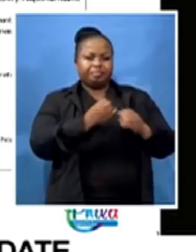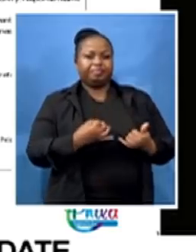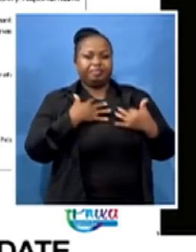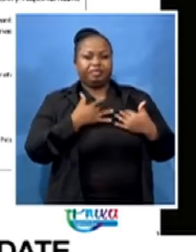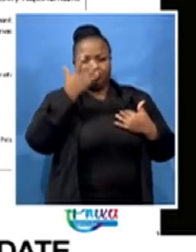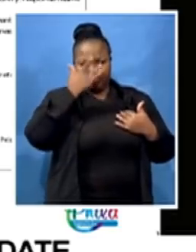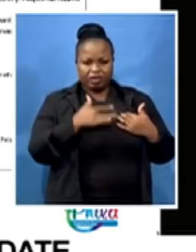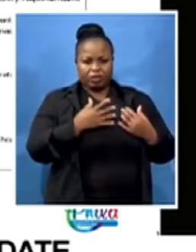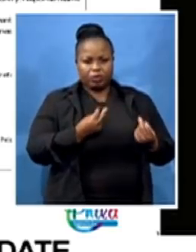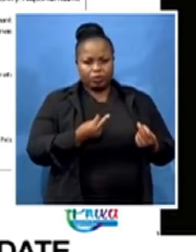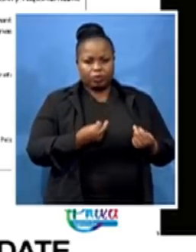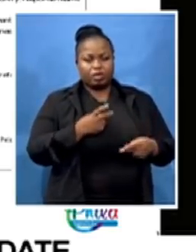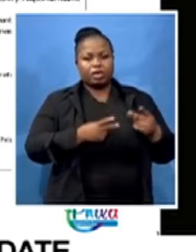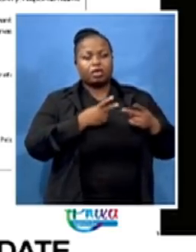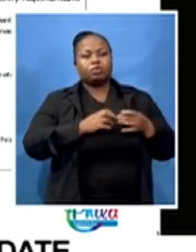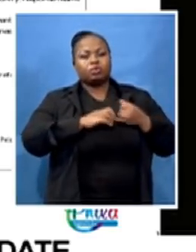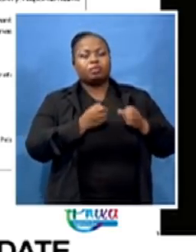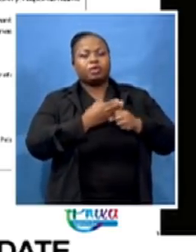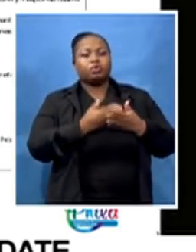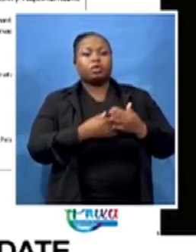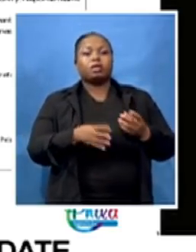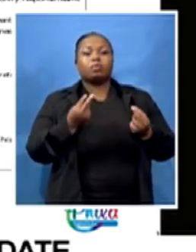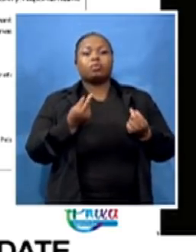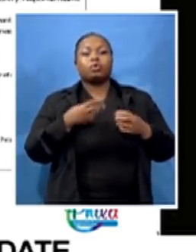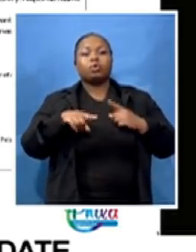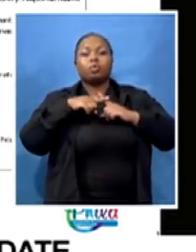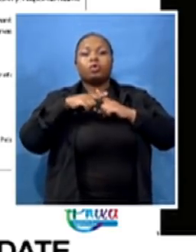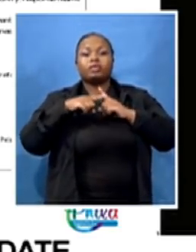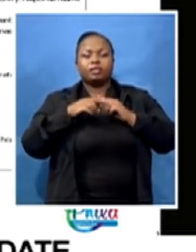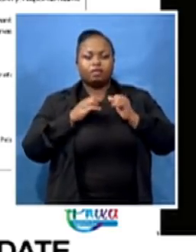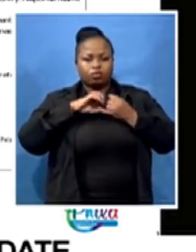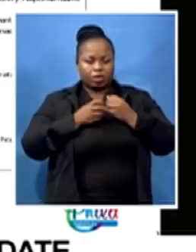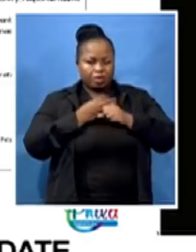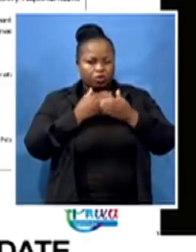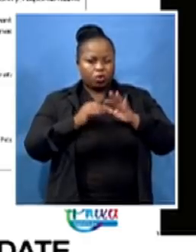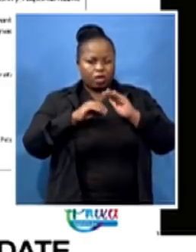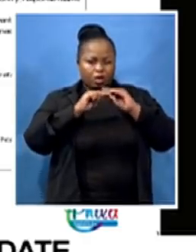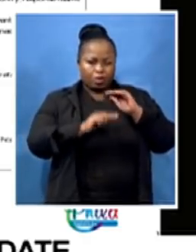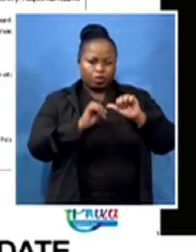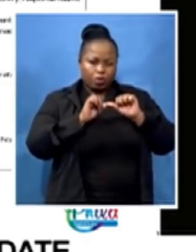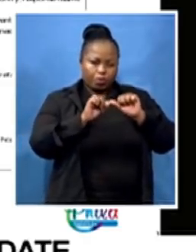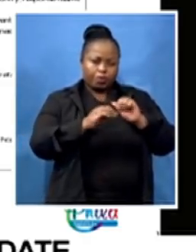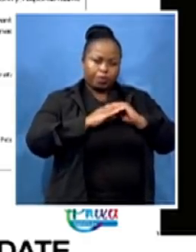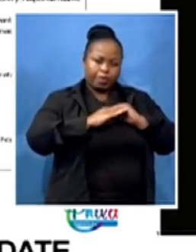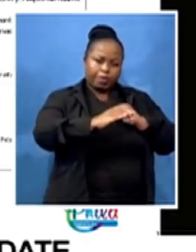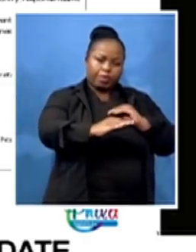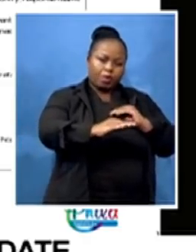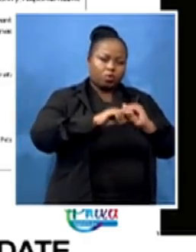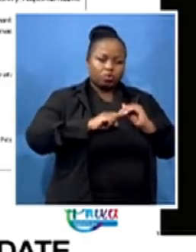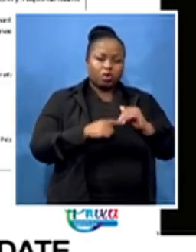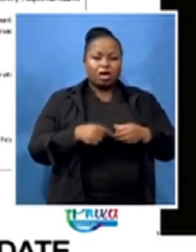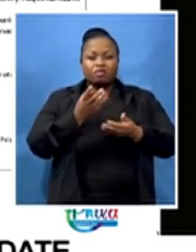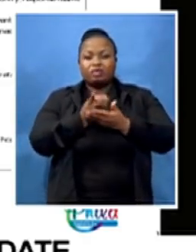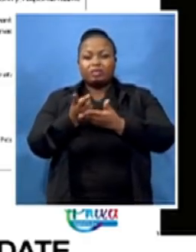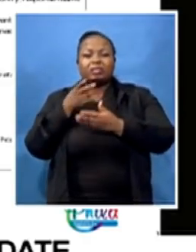new positive cases are consistently low so that the system doesn't crack. Surveillance and effective communication is